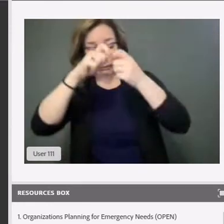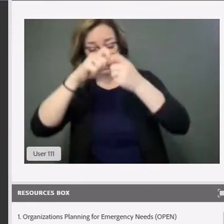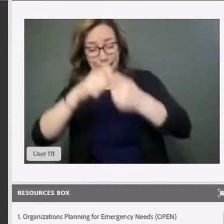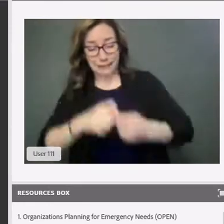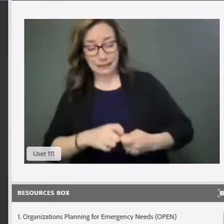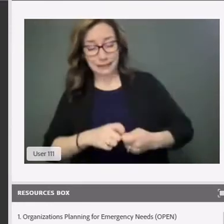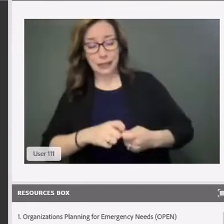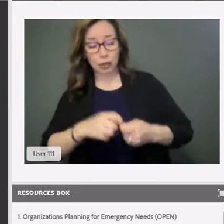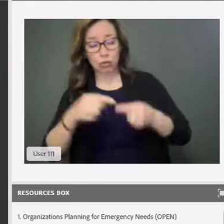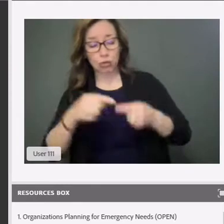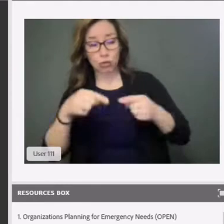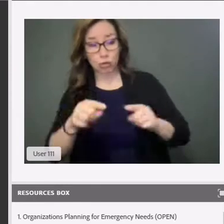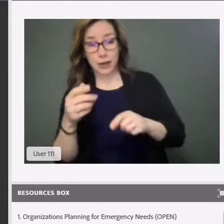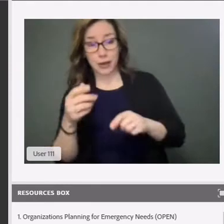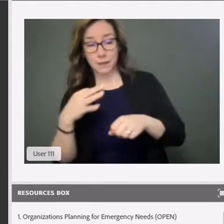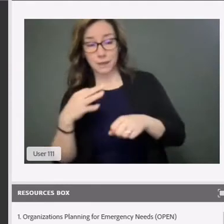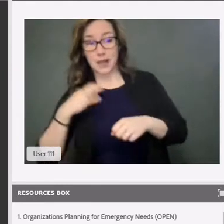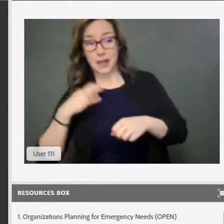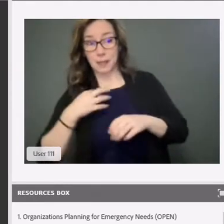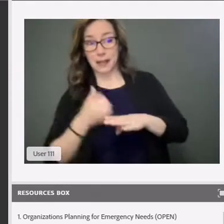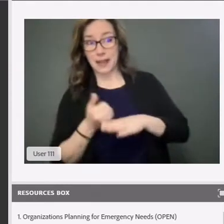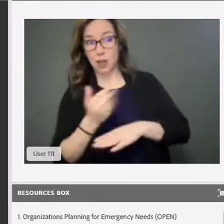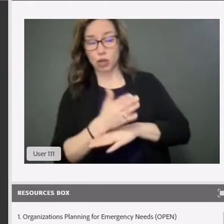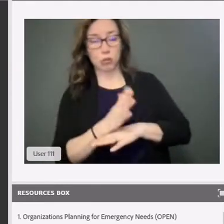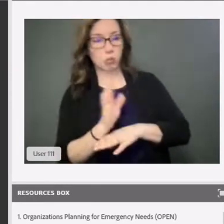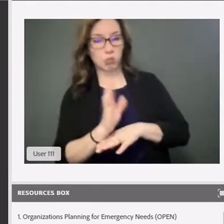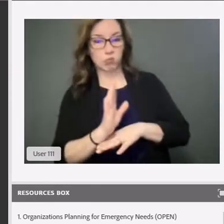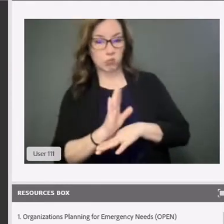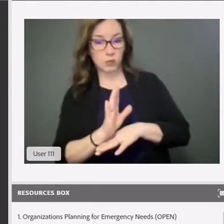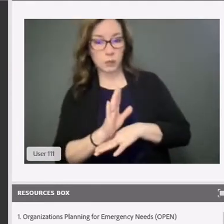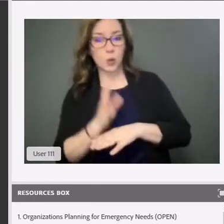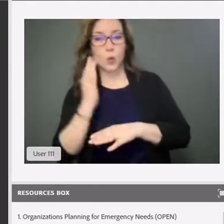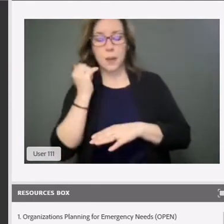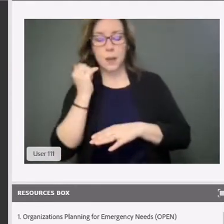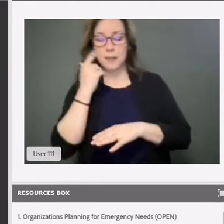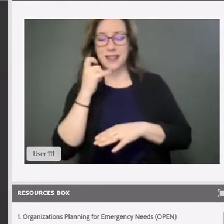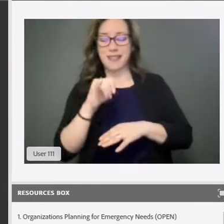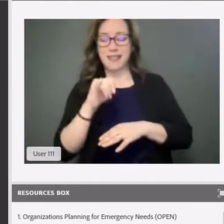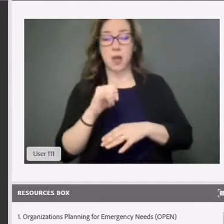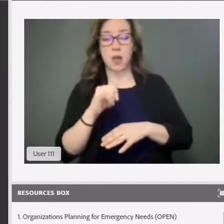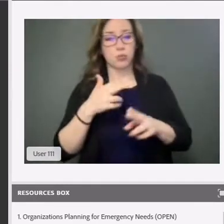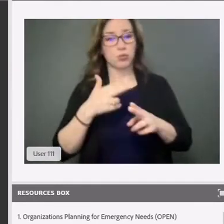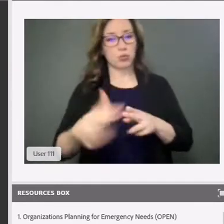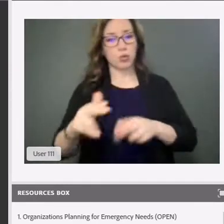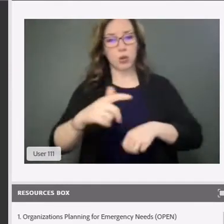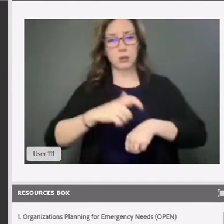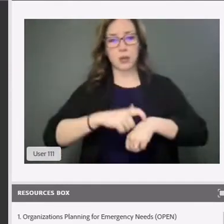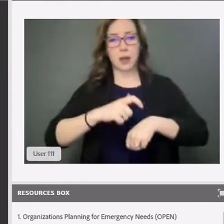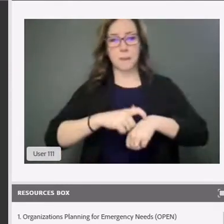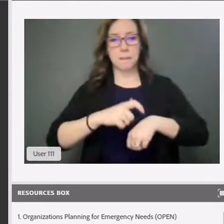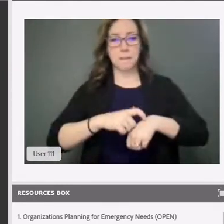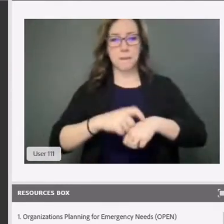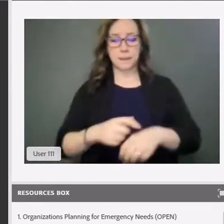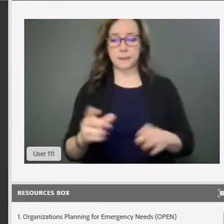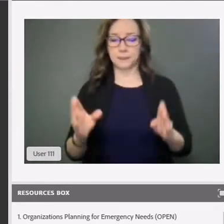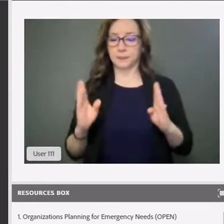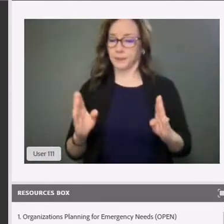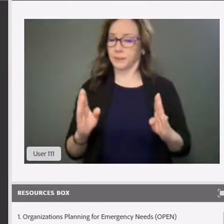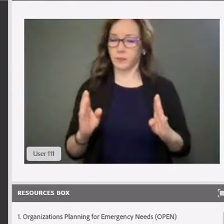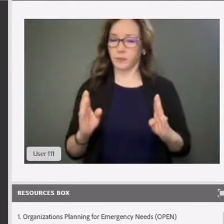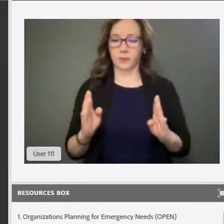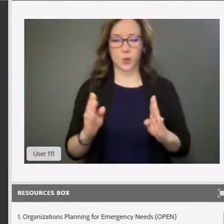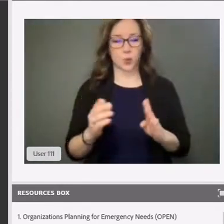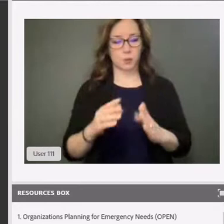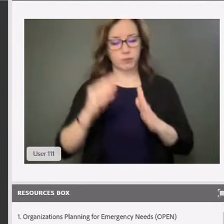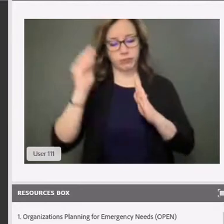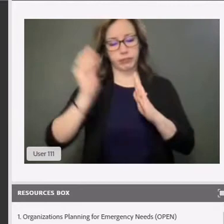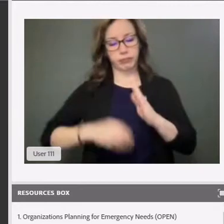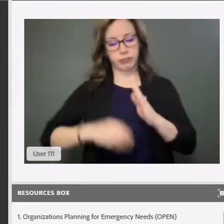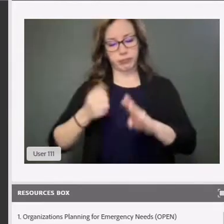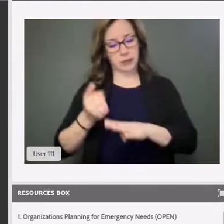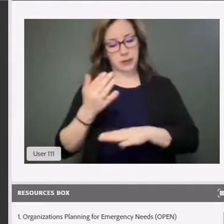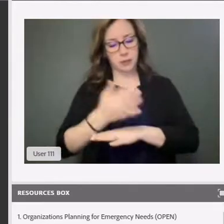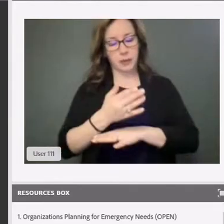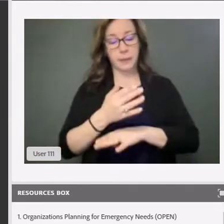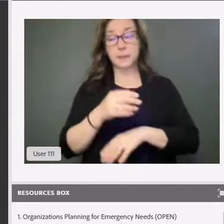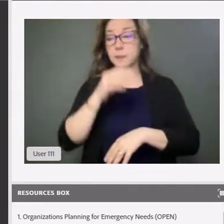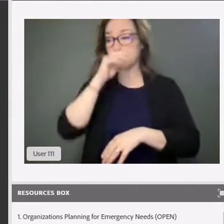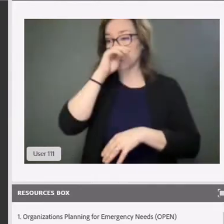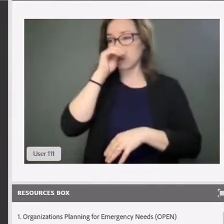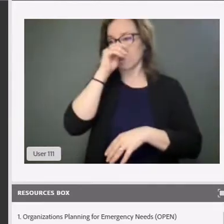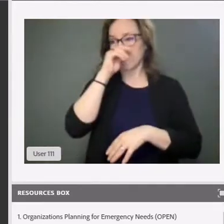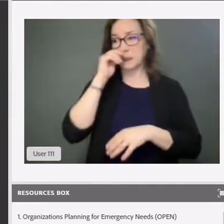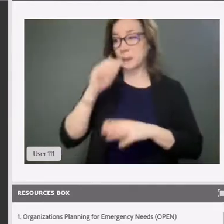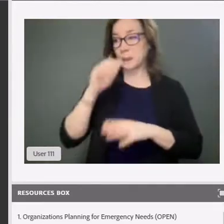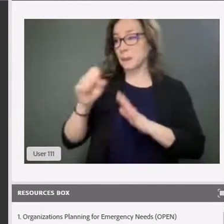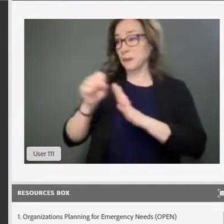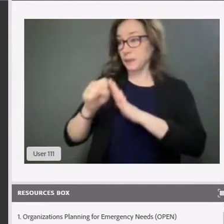time of application. We recognize that it is an extremely short application cycle, and so as long as the states and territories